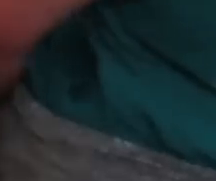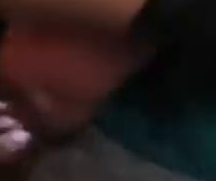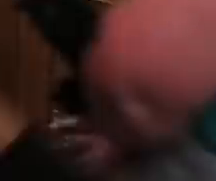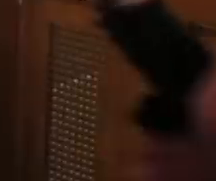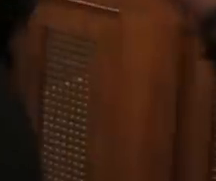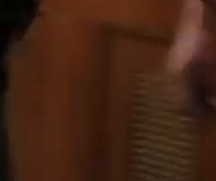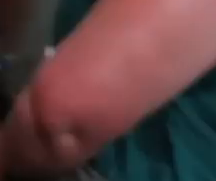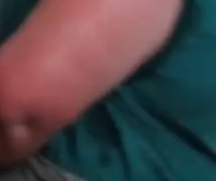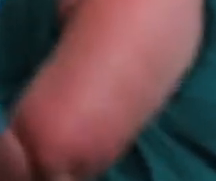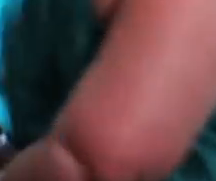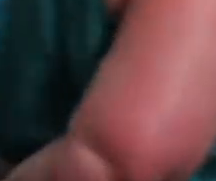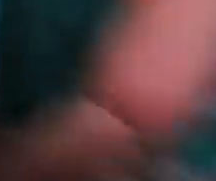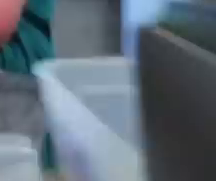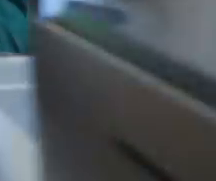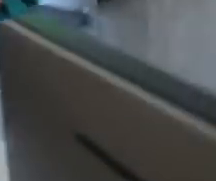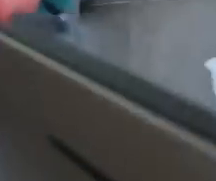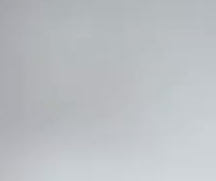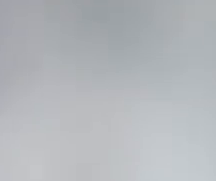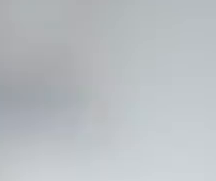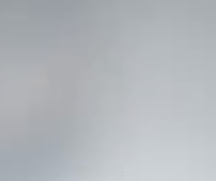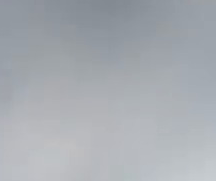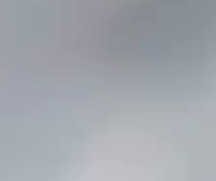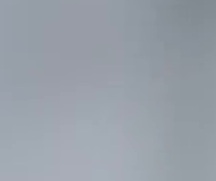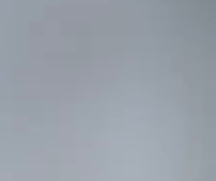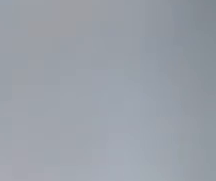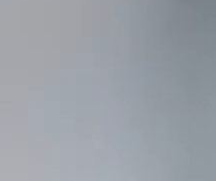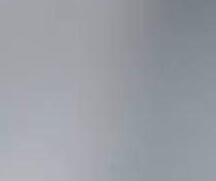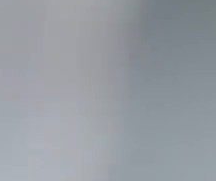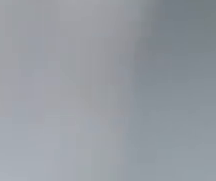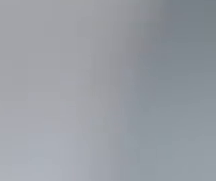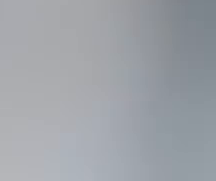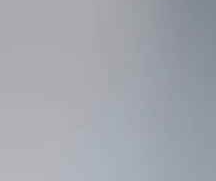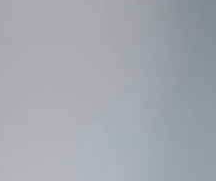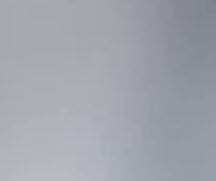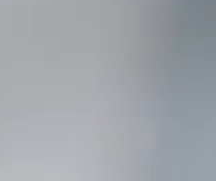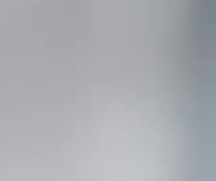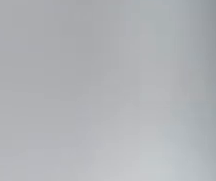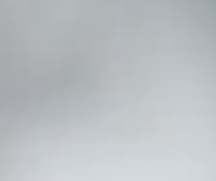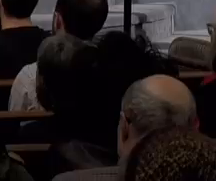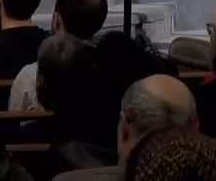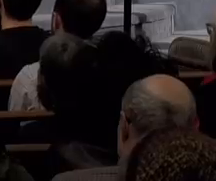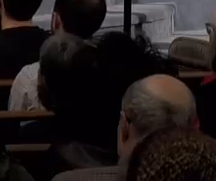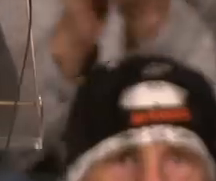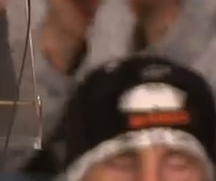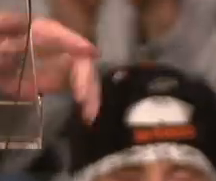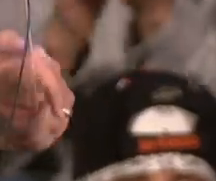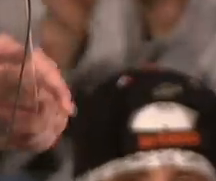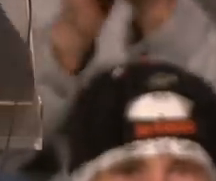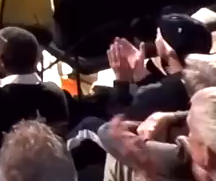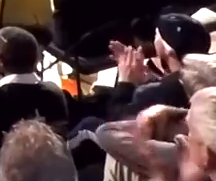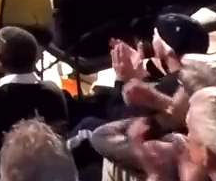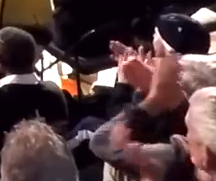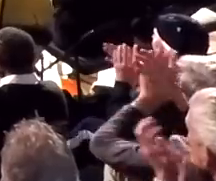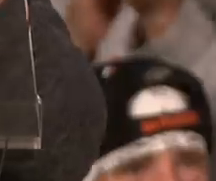it's crucial that we make ourselves heard. Our backs are against the wall, and we got no choice but to push. We can do